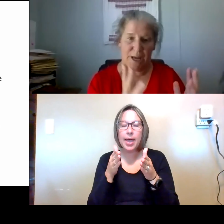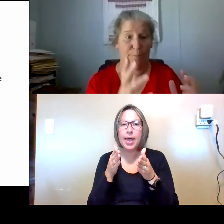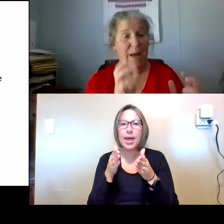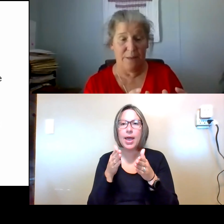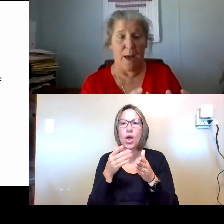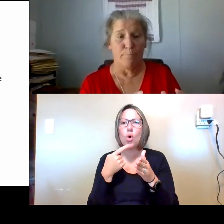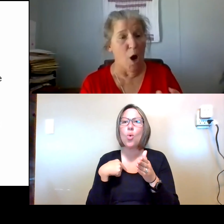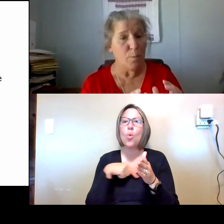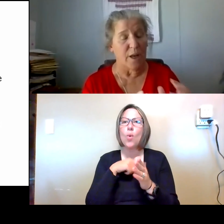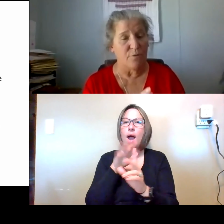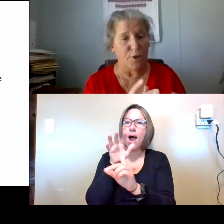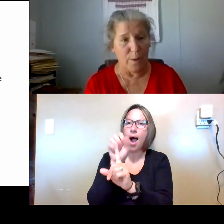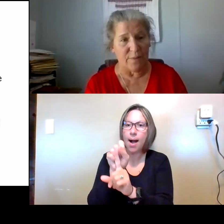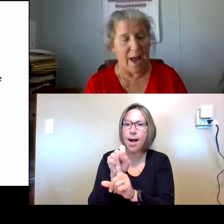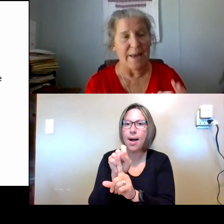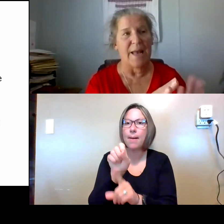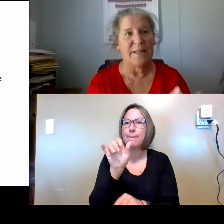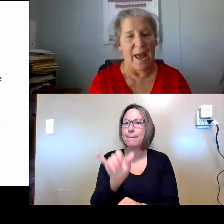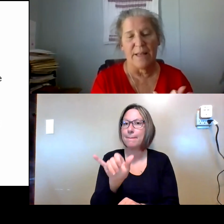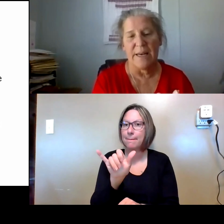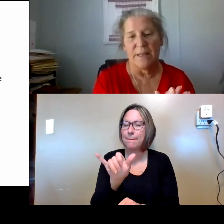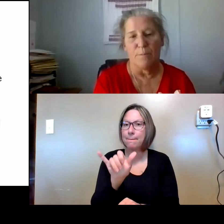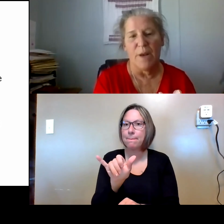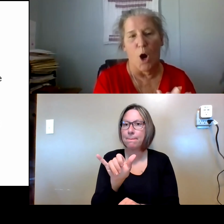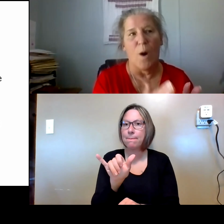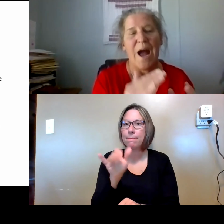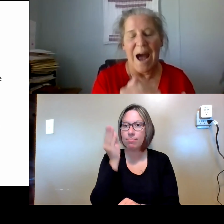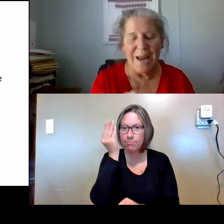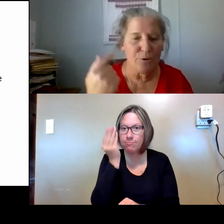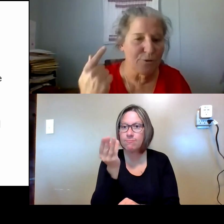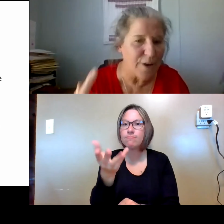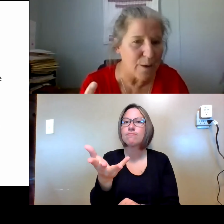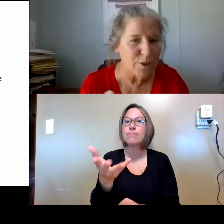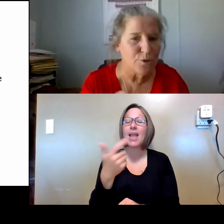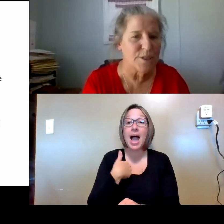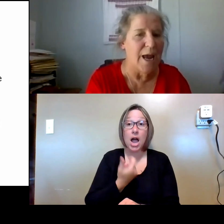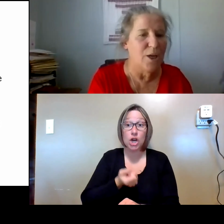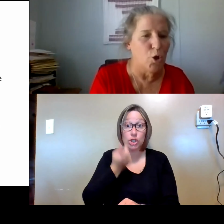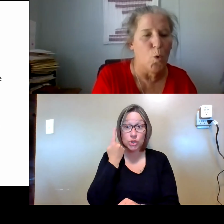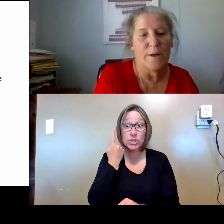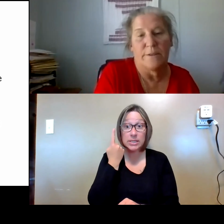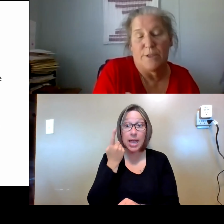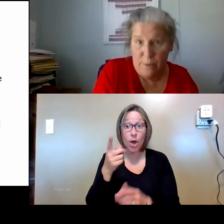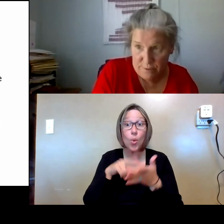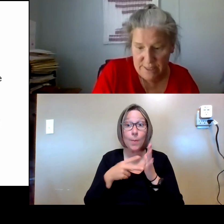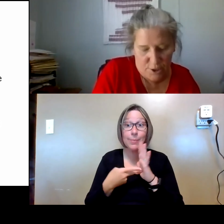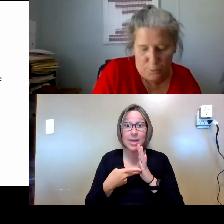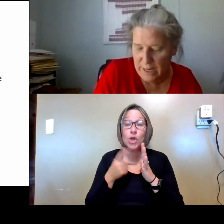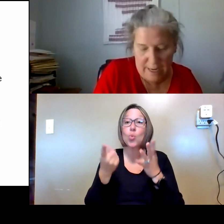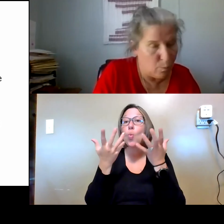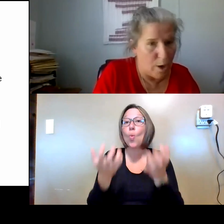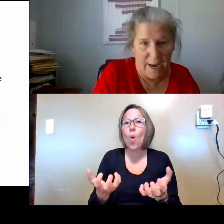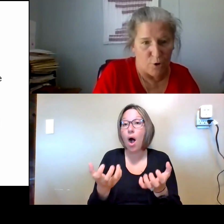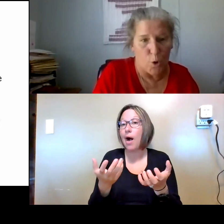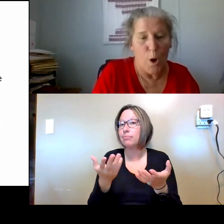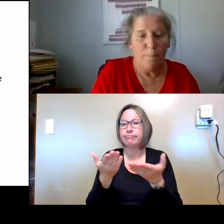catch them in that moment of doing that and letting them know, I understand what you're saying. You want this to